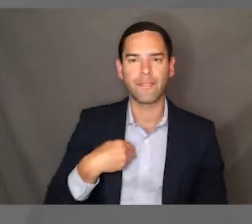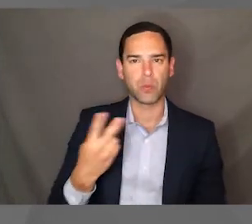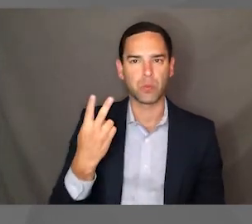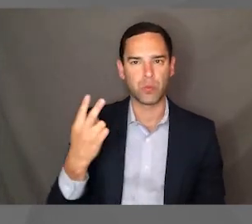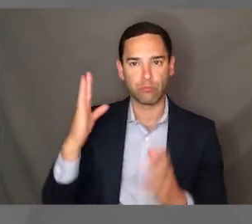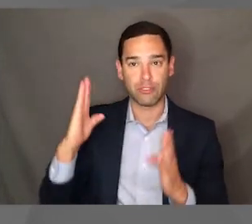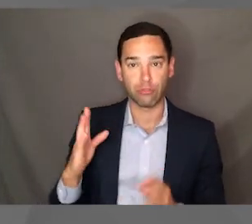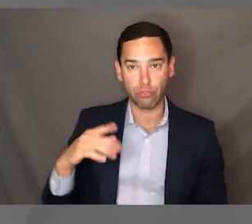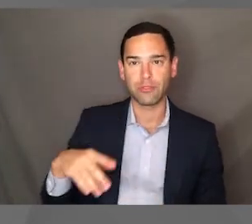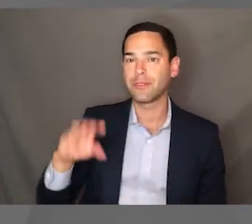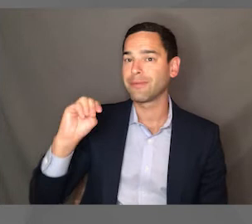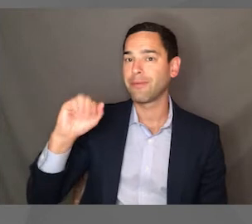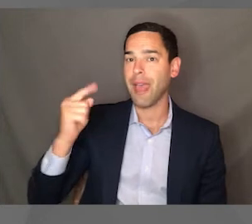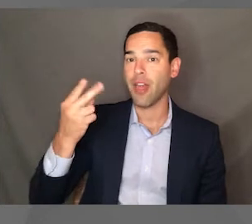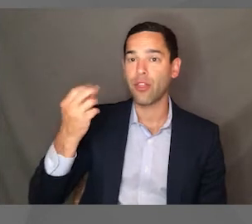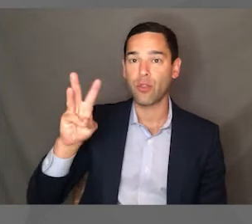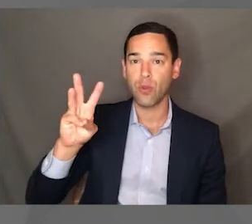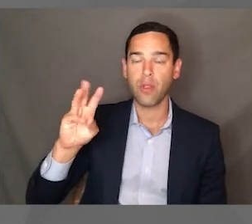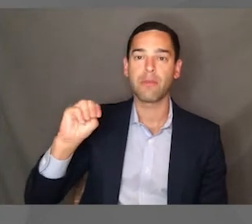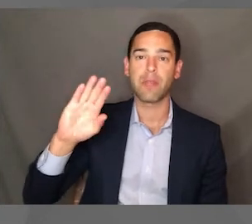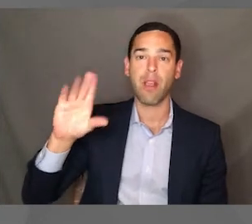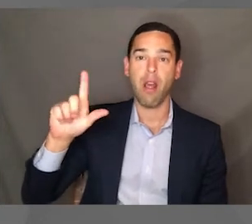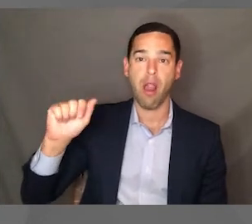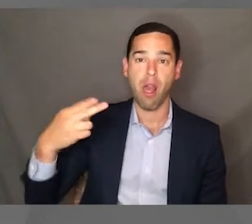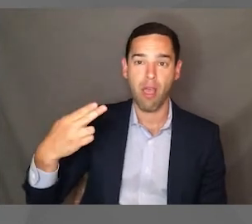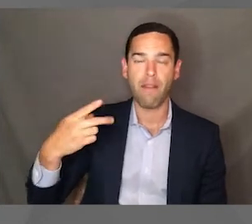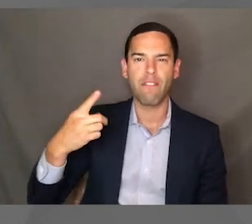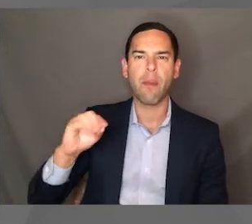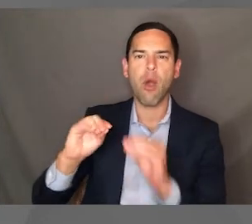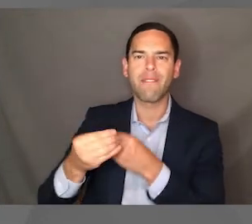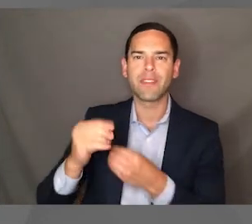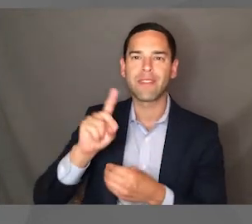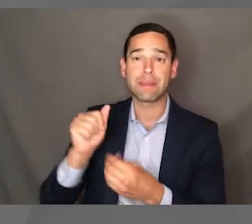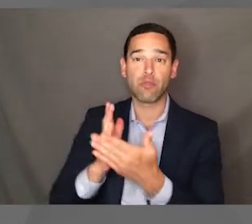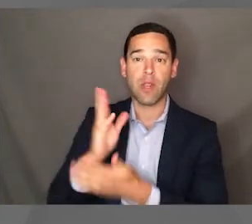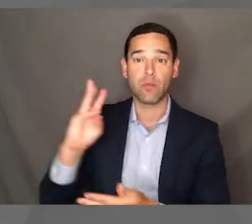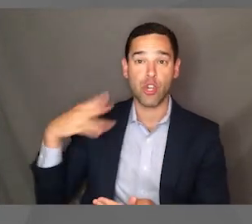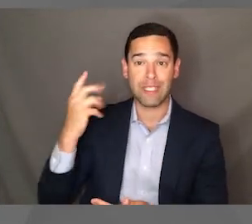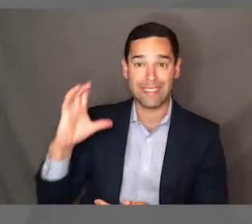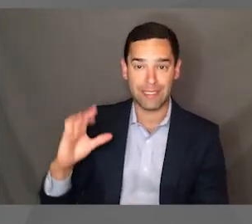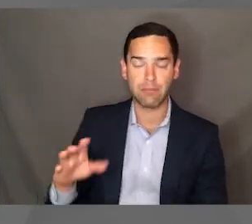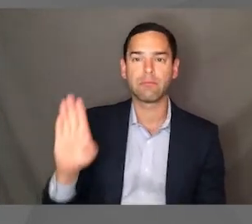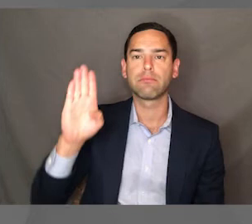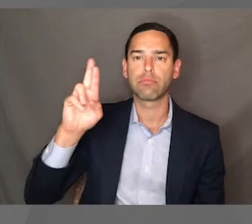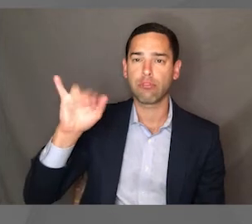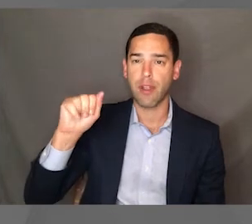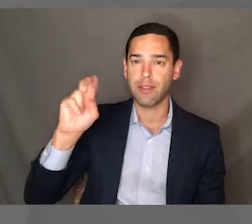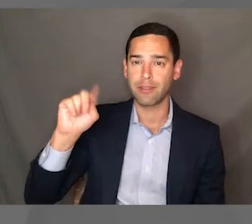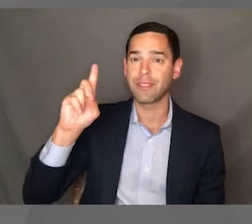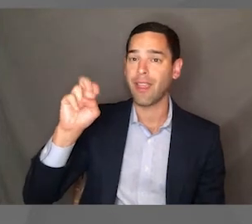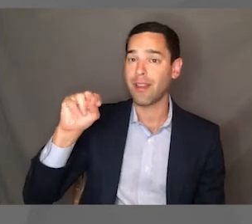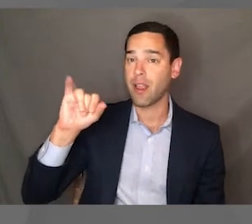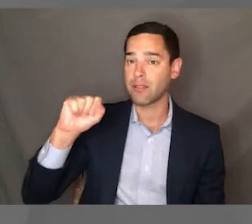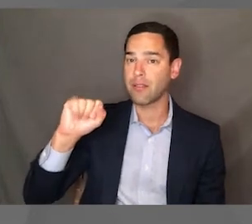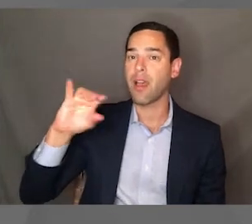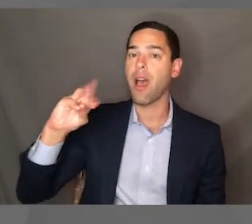Matthew McCullough with the Office of Disability Rights out of Washington, D.C., and Brian Dennis out of Iowa Workforce Development in Des